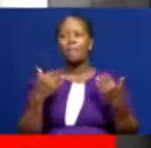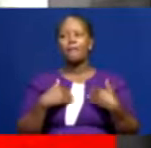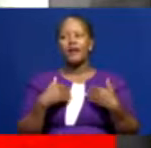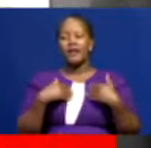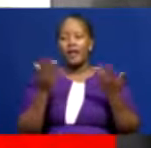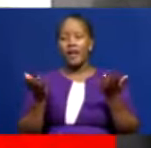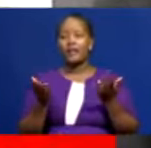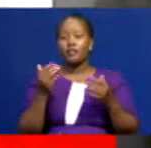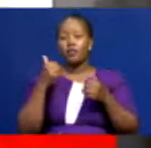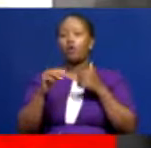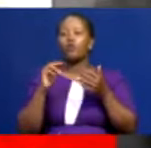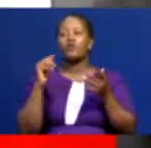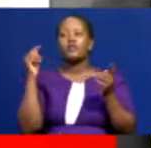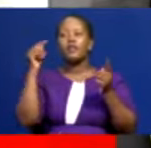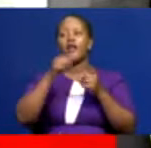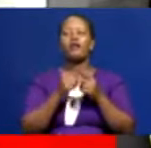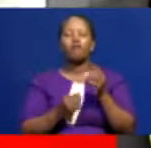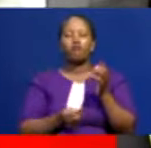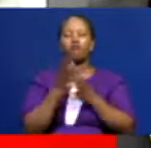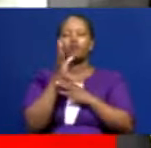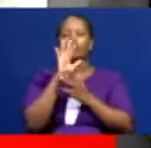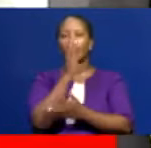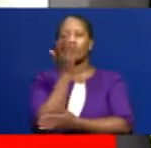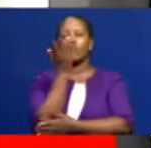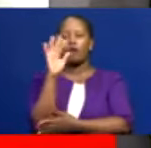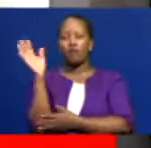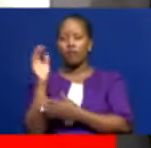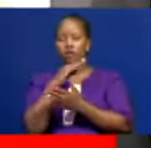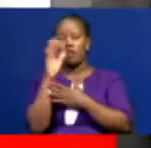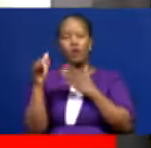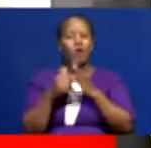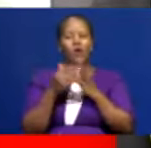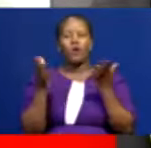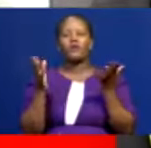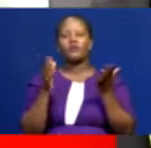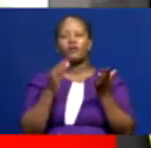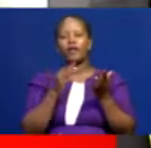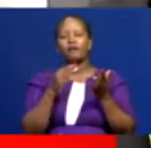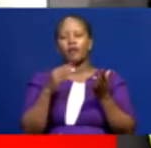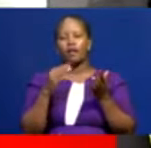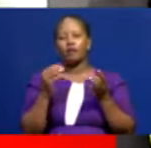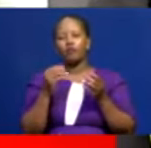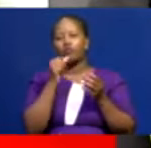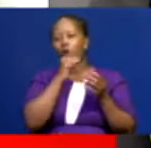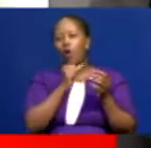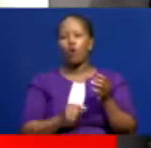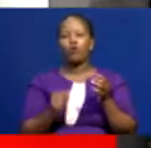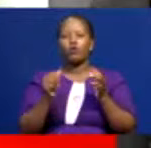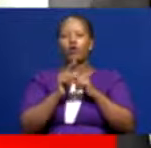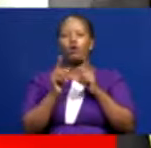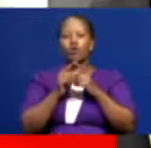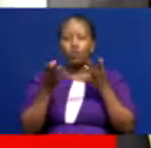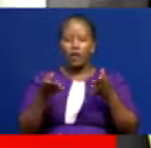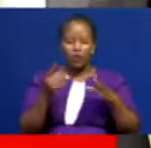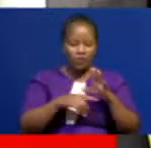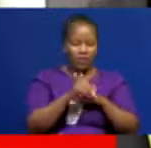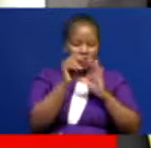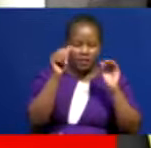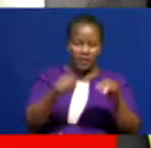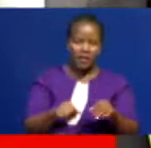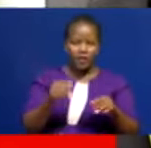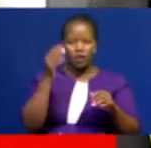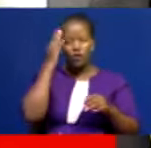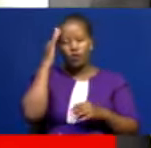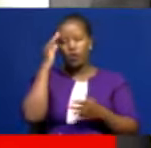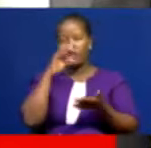were meant for plantation forest. They were allowed to rot, and today you can get there and find a situation that is